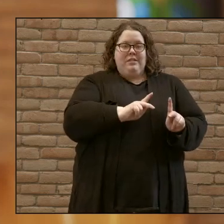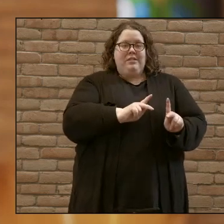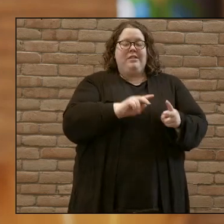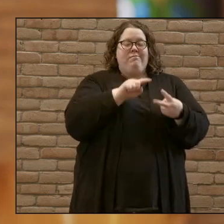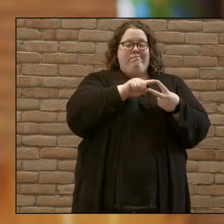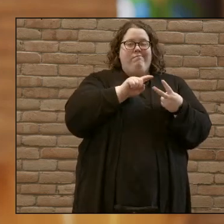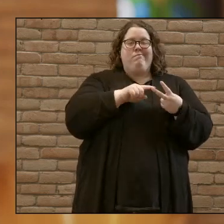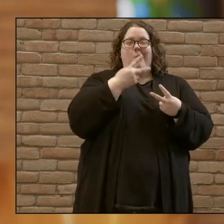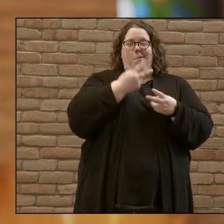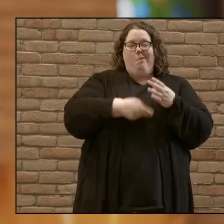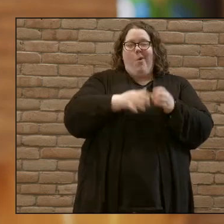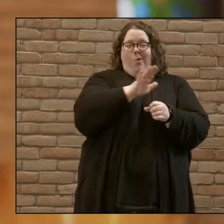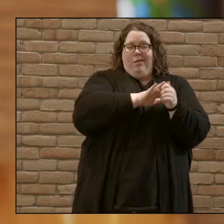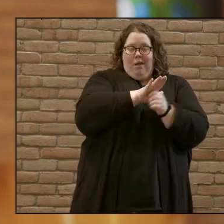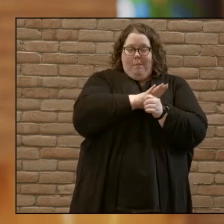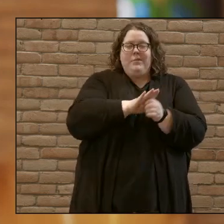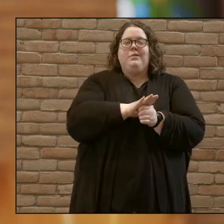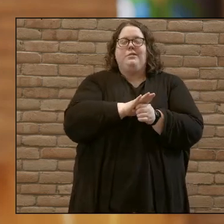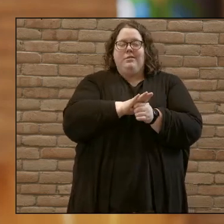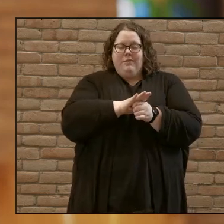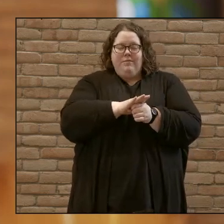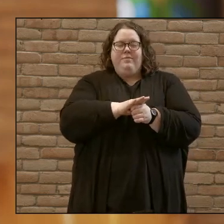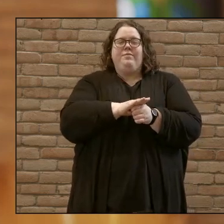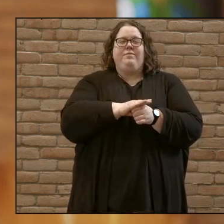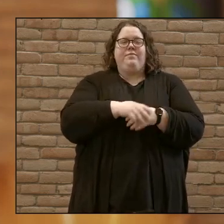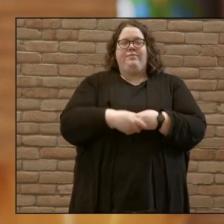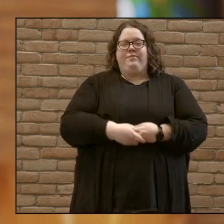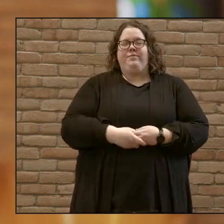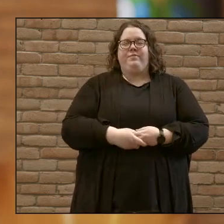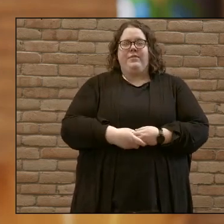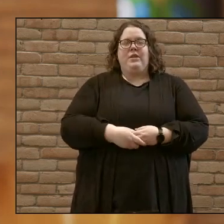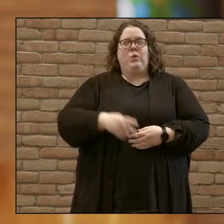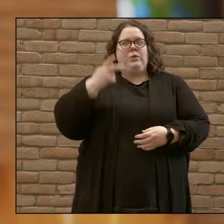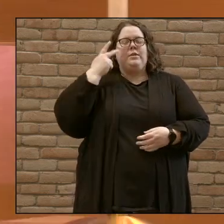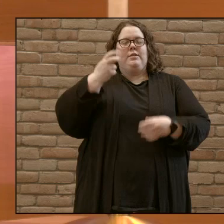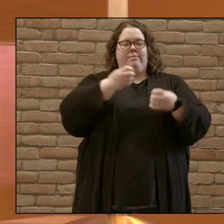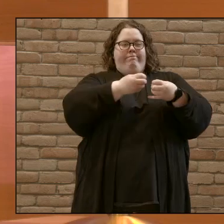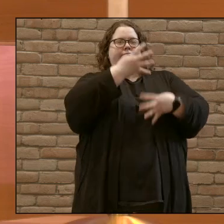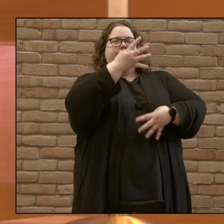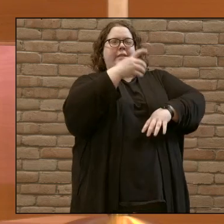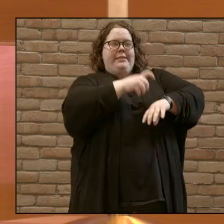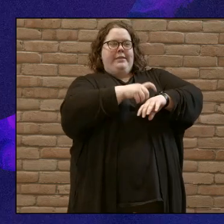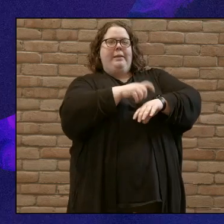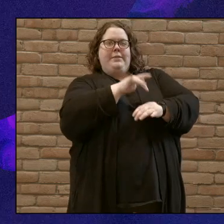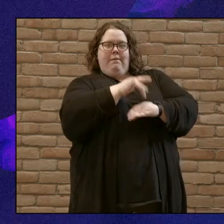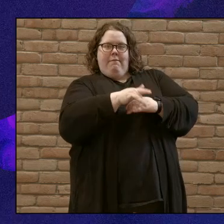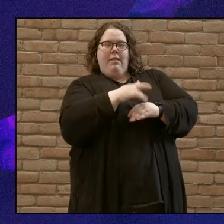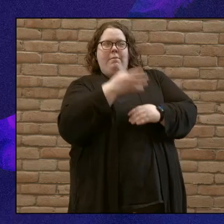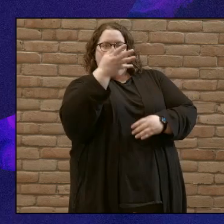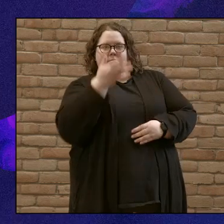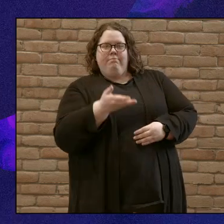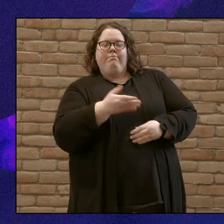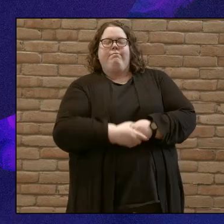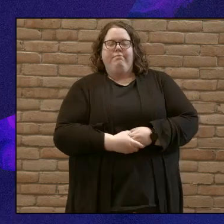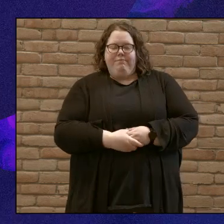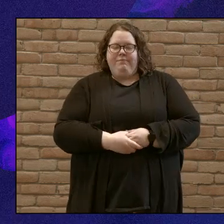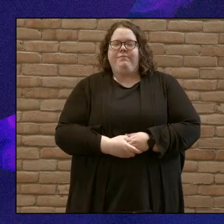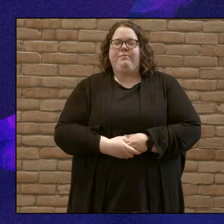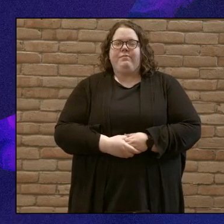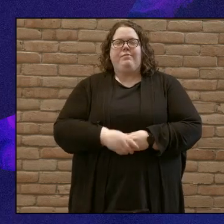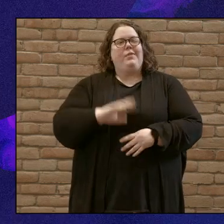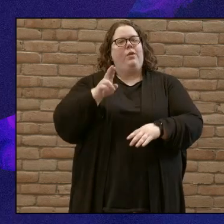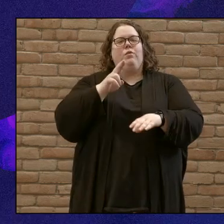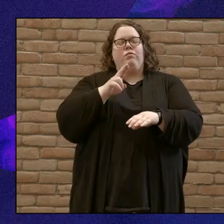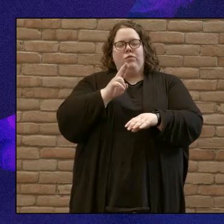Hill and our Valley Creek campuses at various times, which you can see on the screen right there. And of course, you can go to